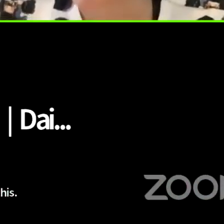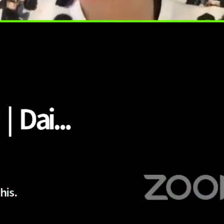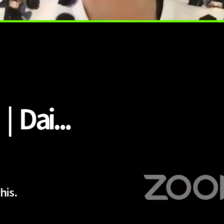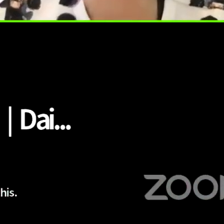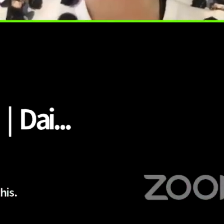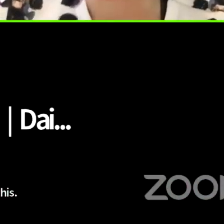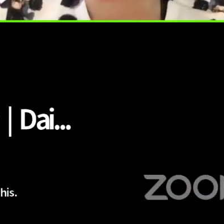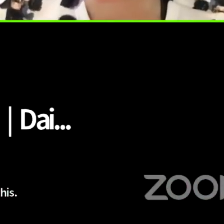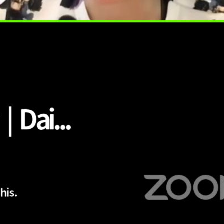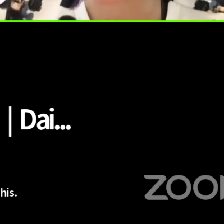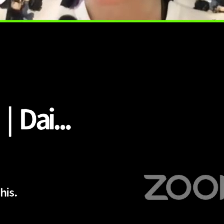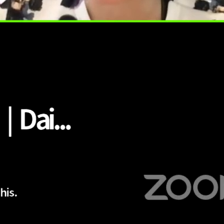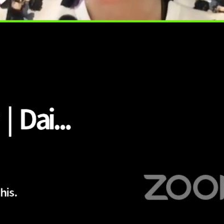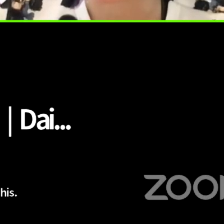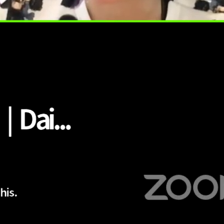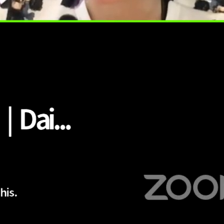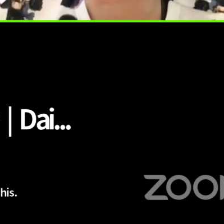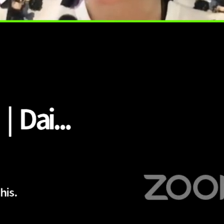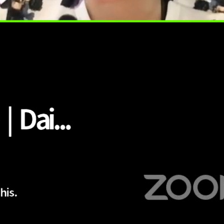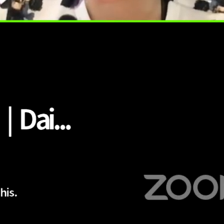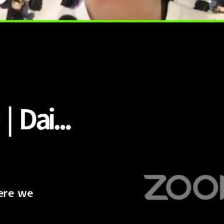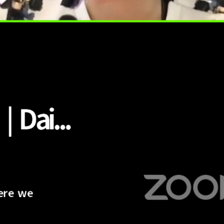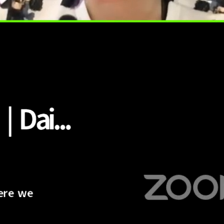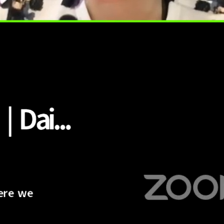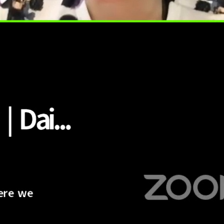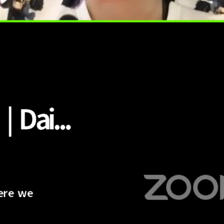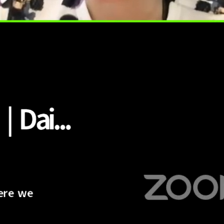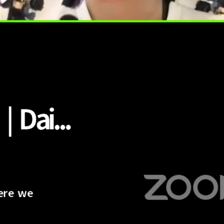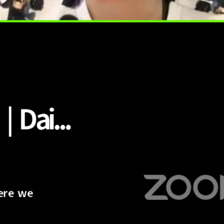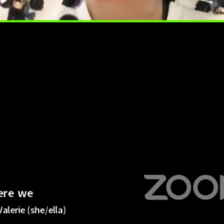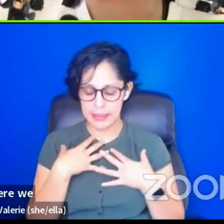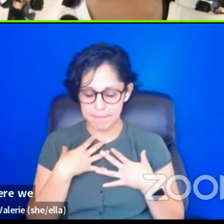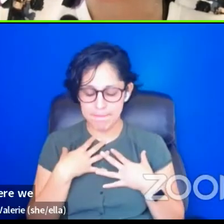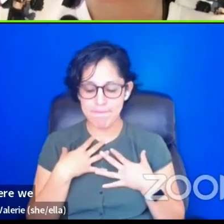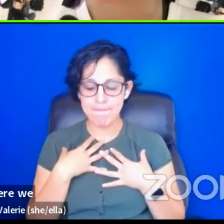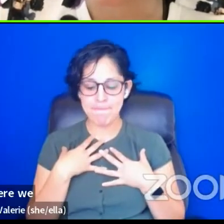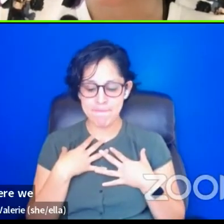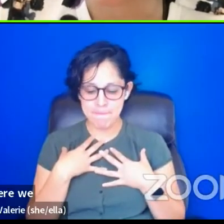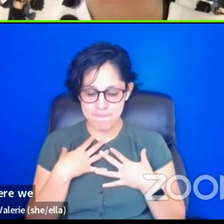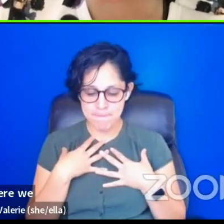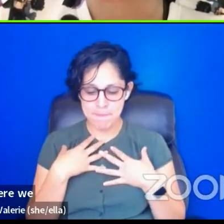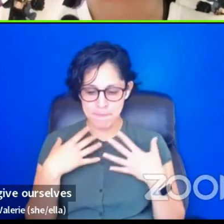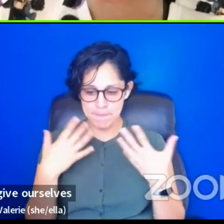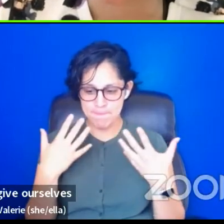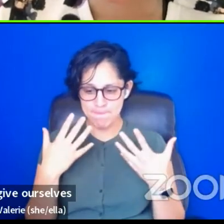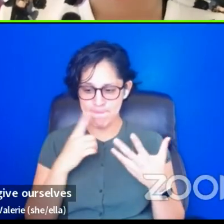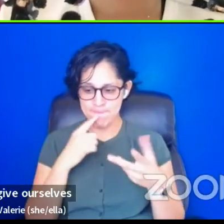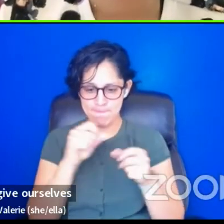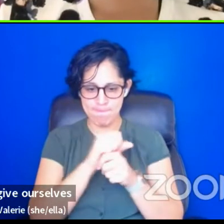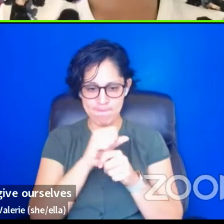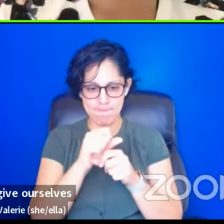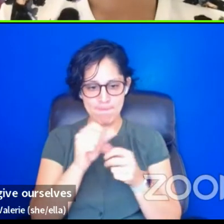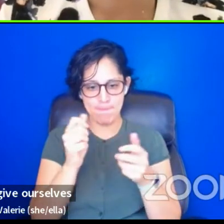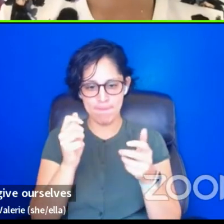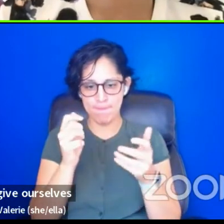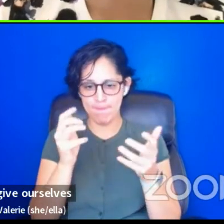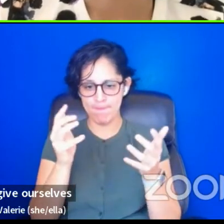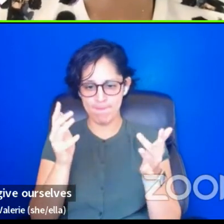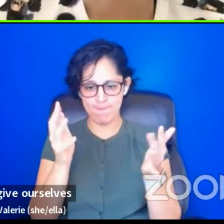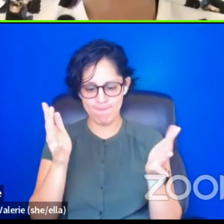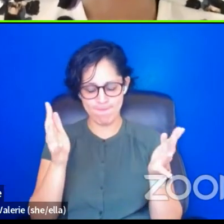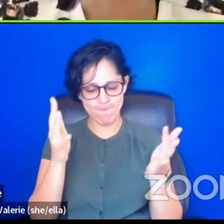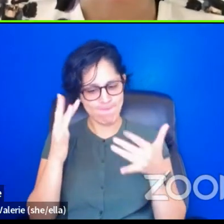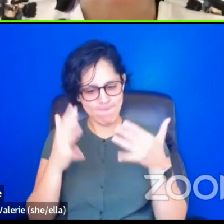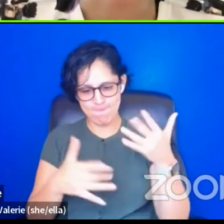how do you like cultivate this thing where we give ourselves permission to like heal in